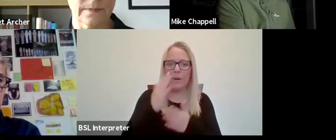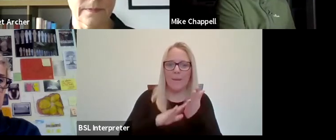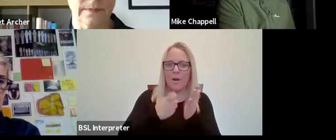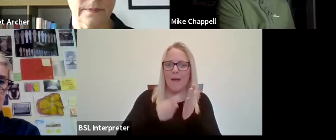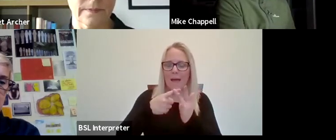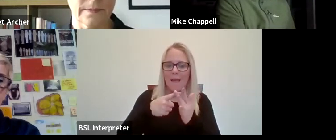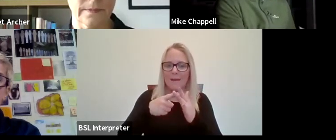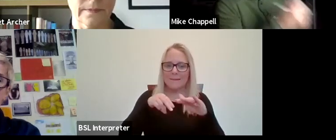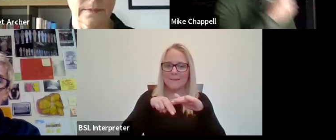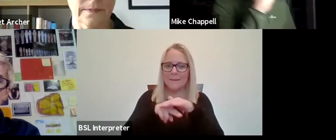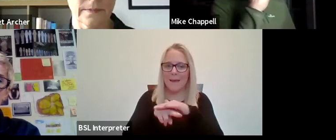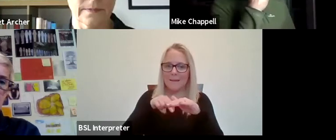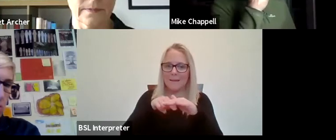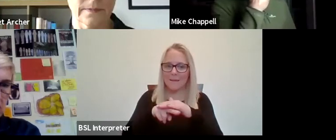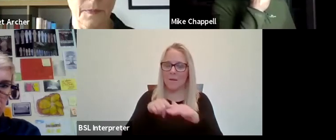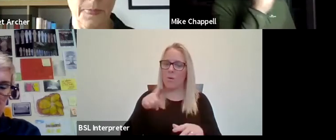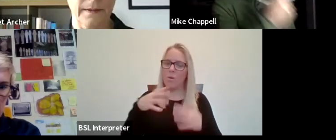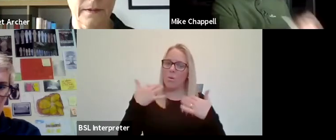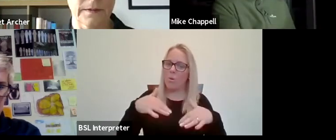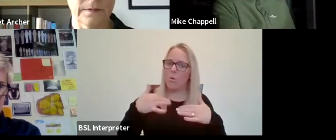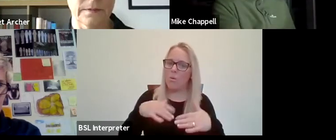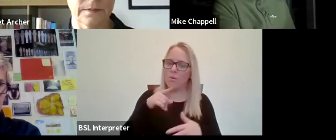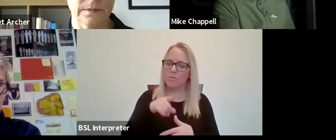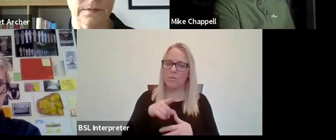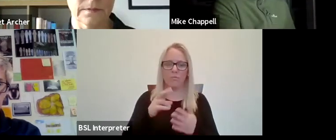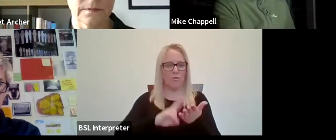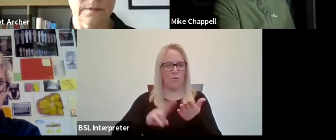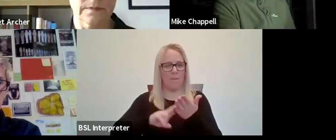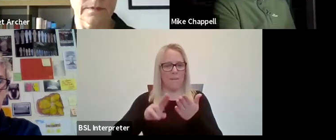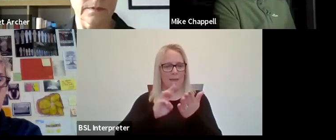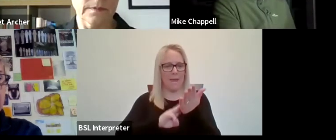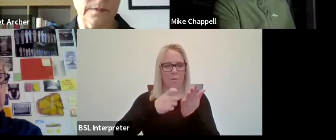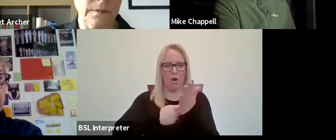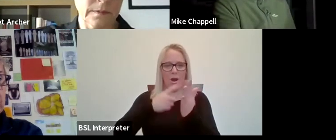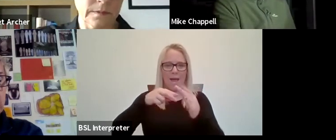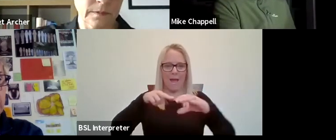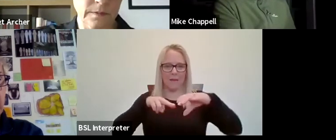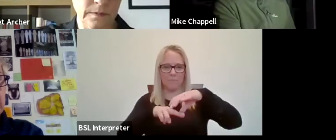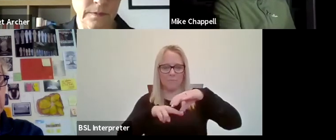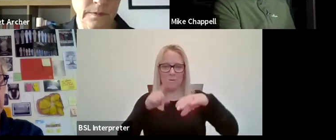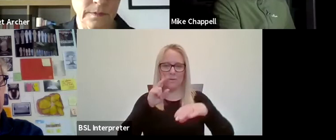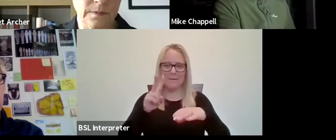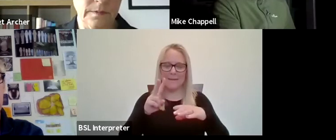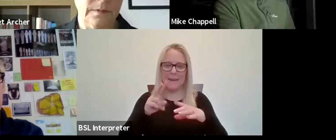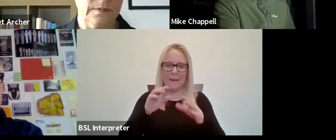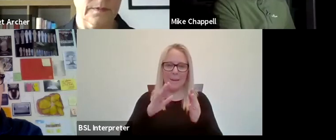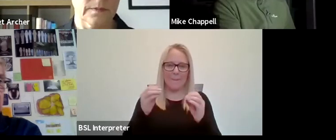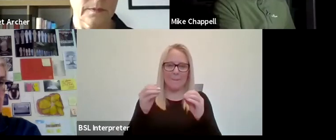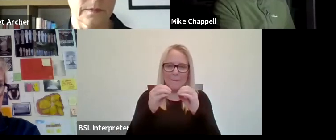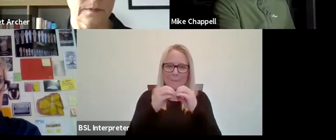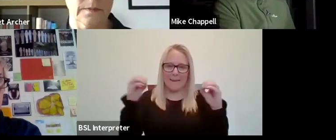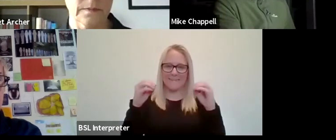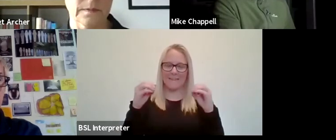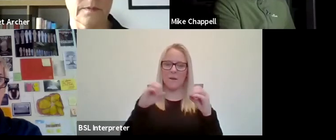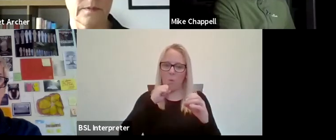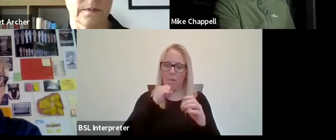fast field cycling, which changes normally with MRIs, the magnetic field would be fixed. And with FFC, they realized that you can